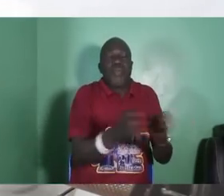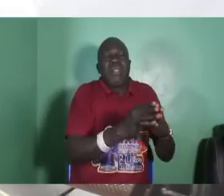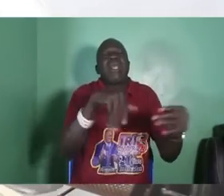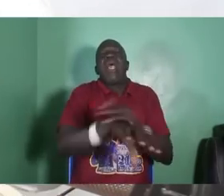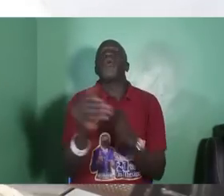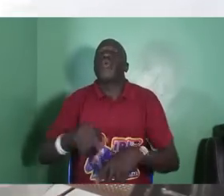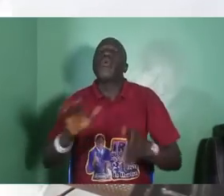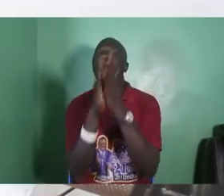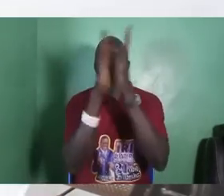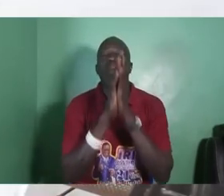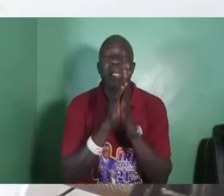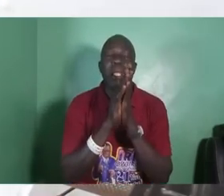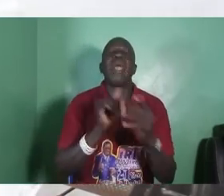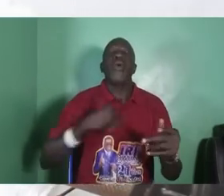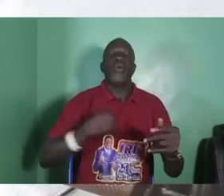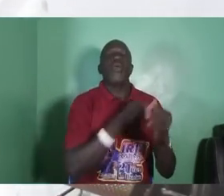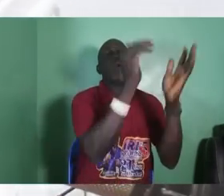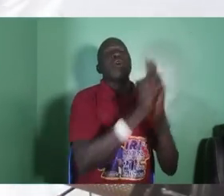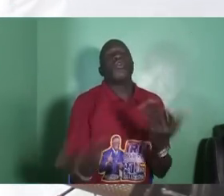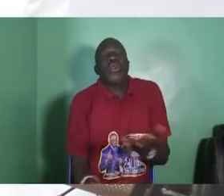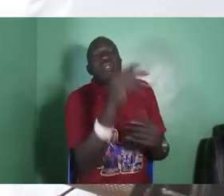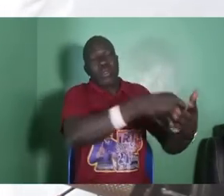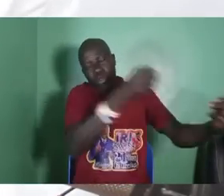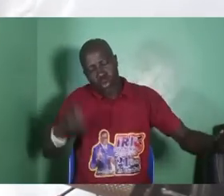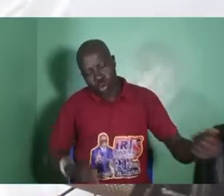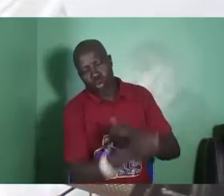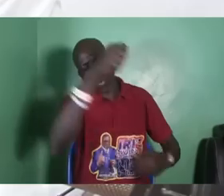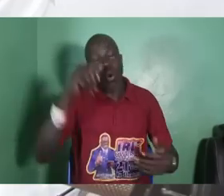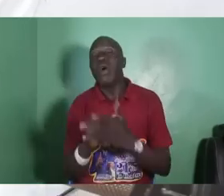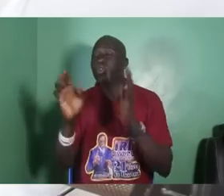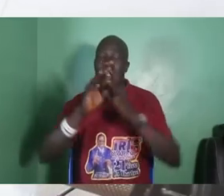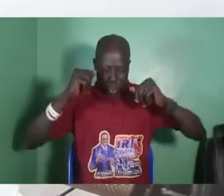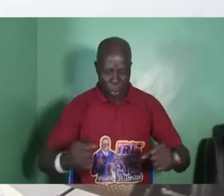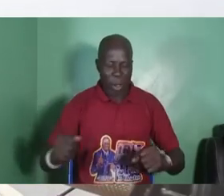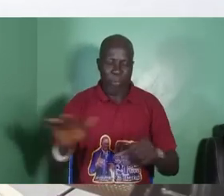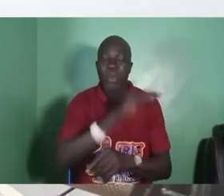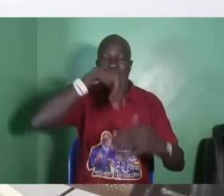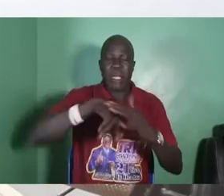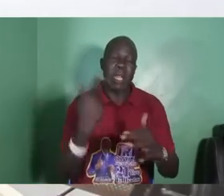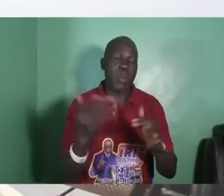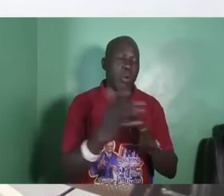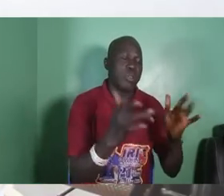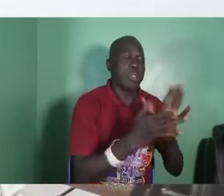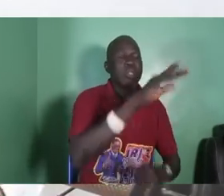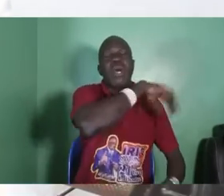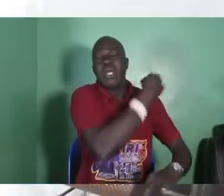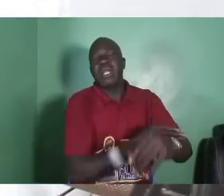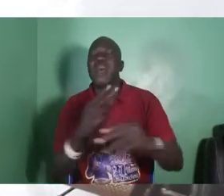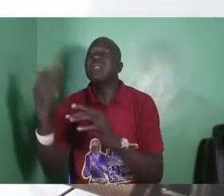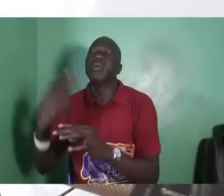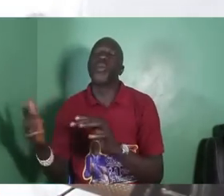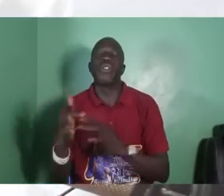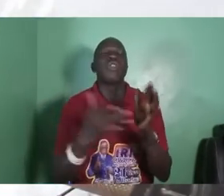meet. A fe gbadura. We want to pray. A fe gbe da soke. We want to raise out the sword. O ni ma le. Today we be power. Suna badaya.